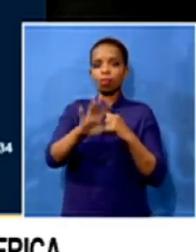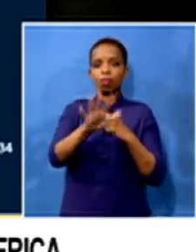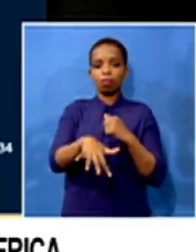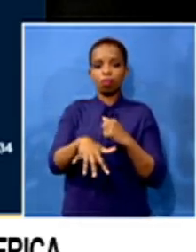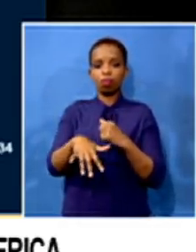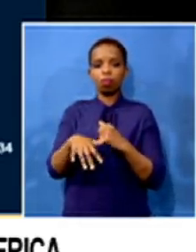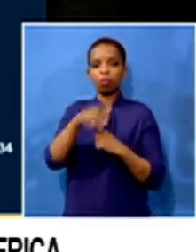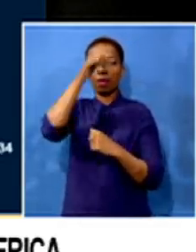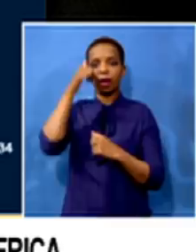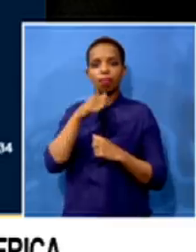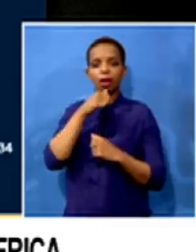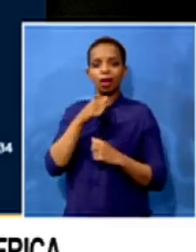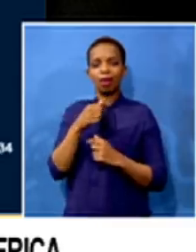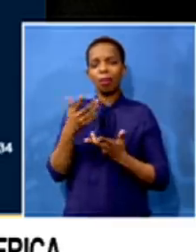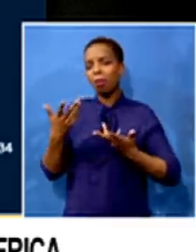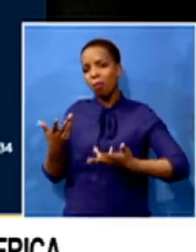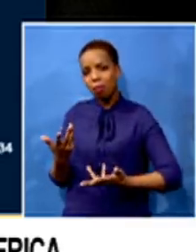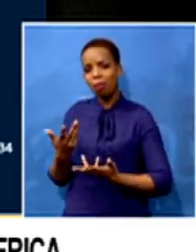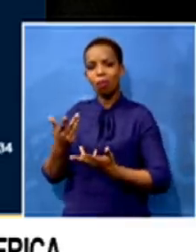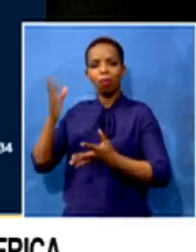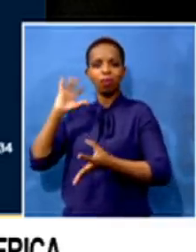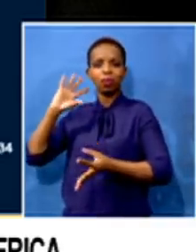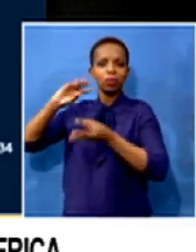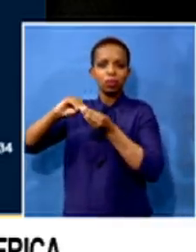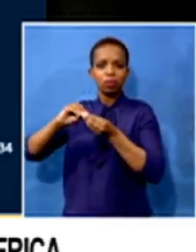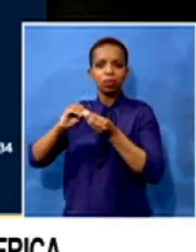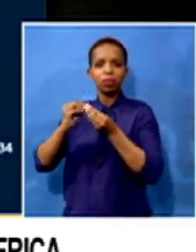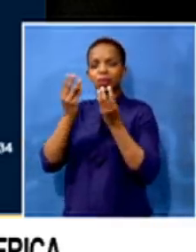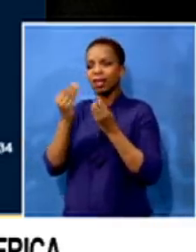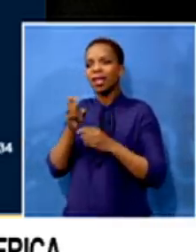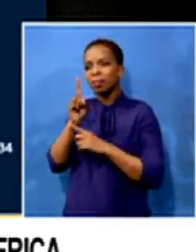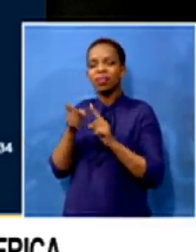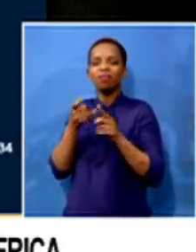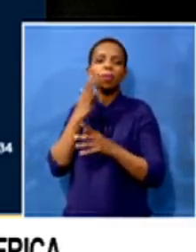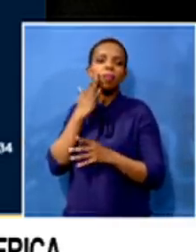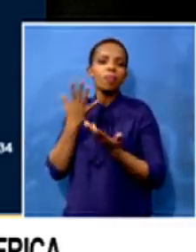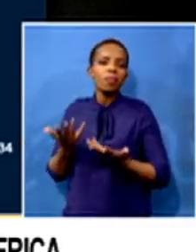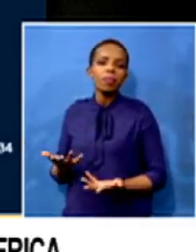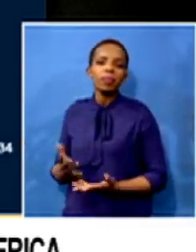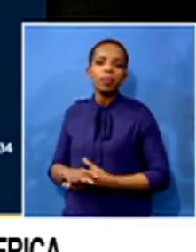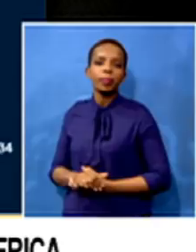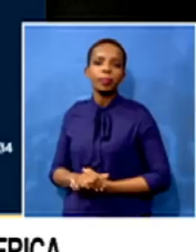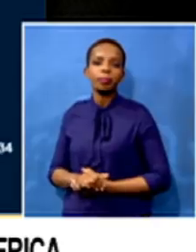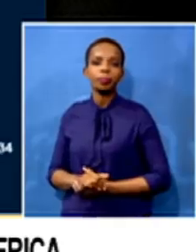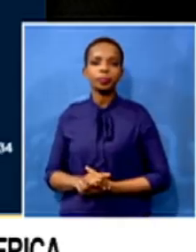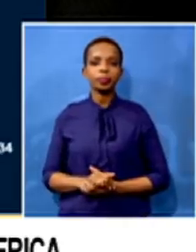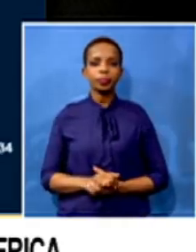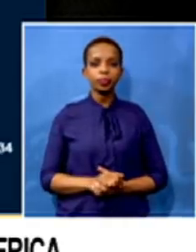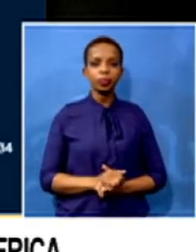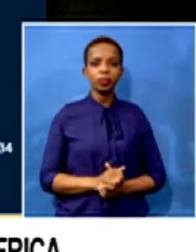to the fore? Or is it a combination of numbers? What exactly are we looking at, Dr. Nyati?